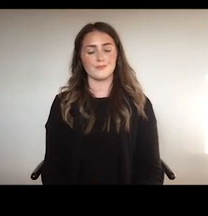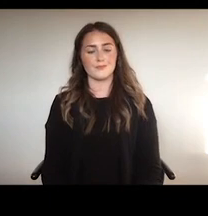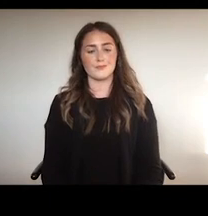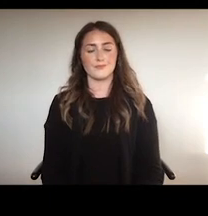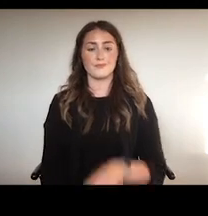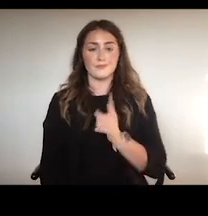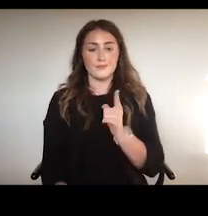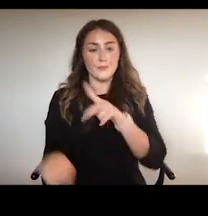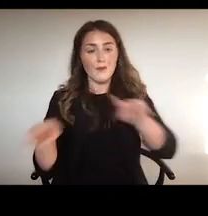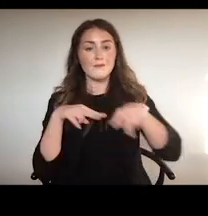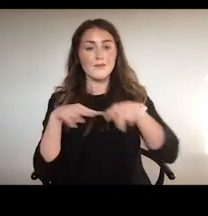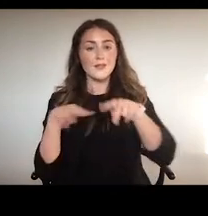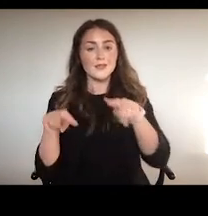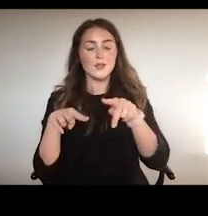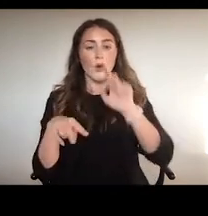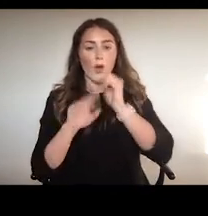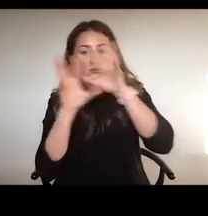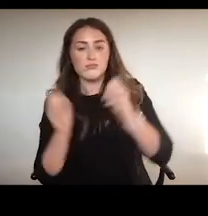2029.